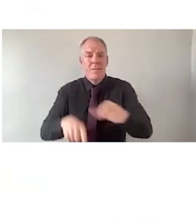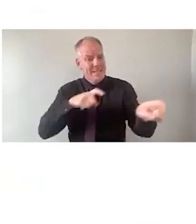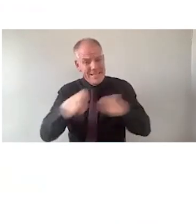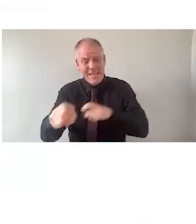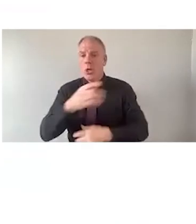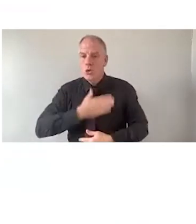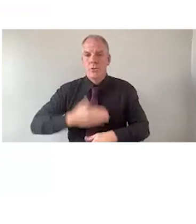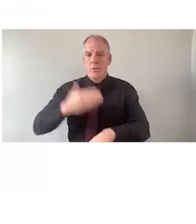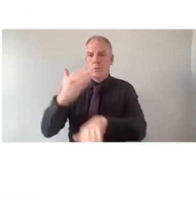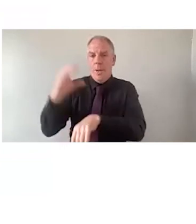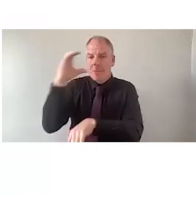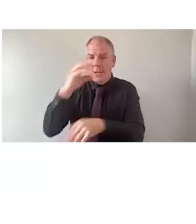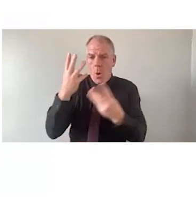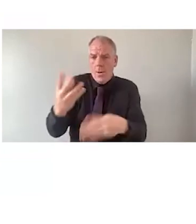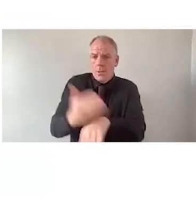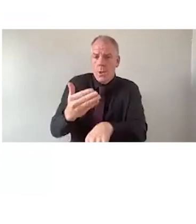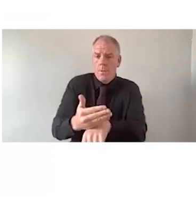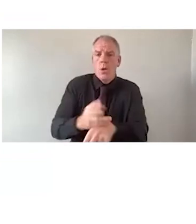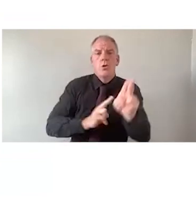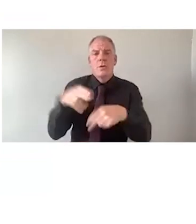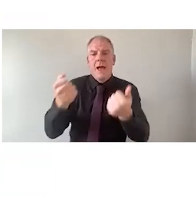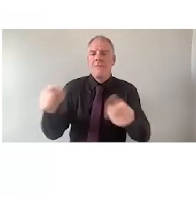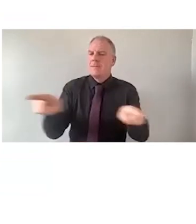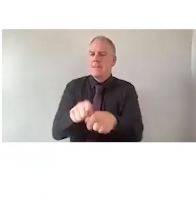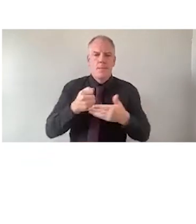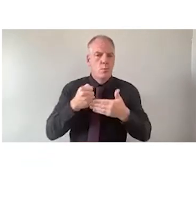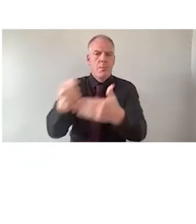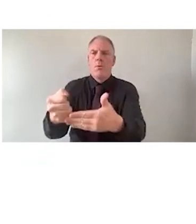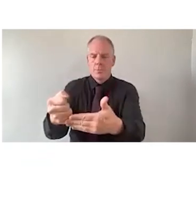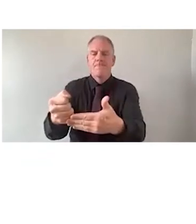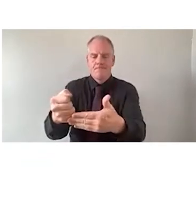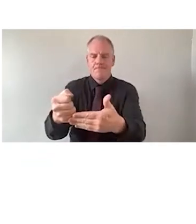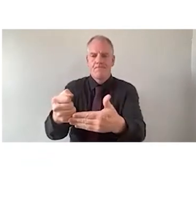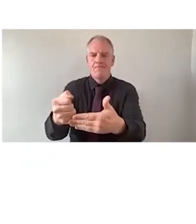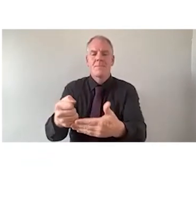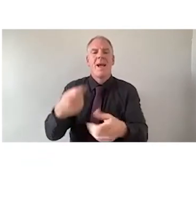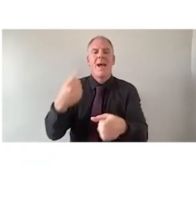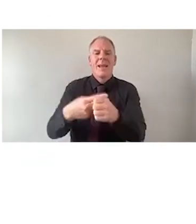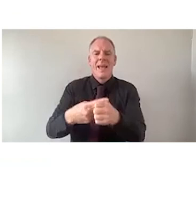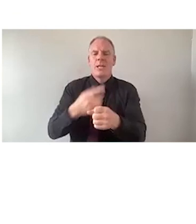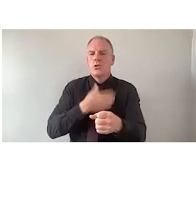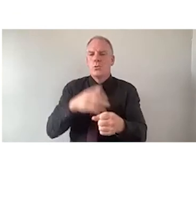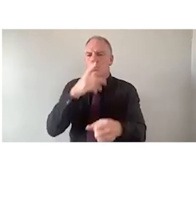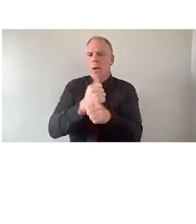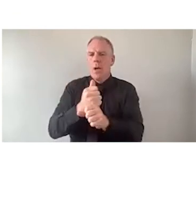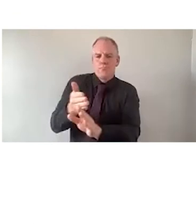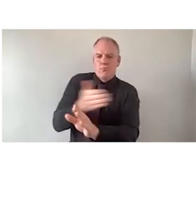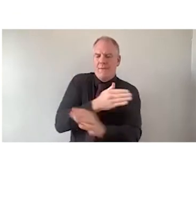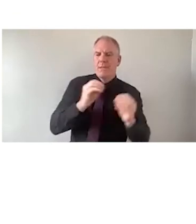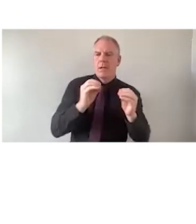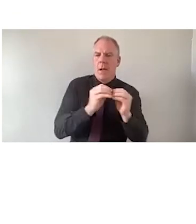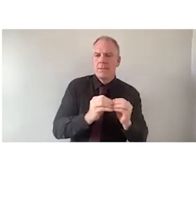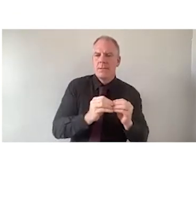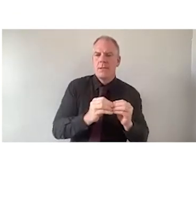seeker, and they would receive those same supports. And again, picking up on the earlier point, to just reiterate something I'd